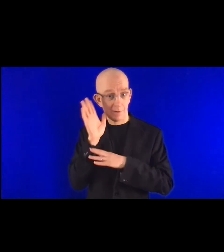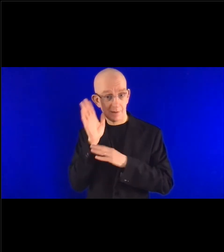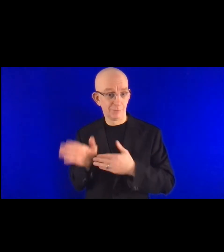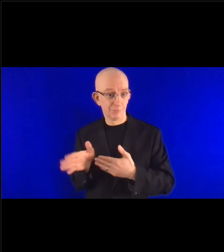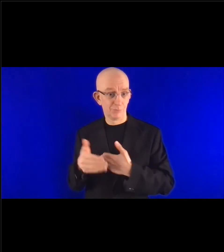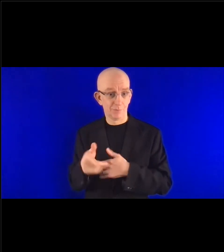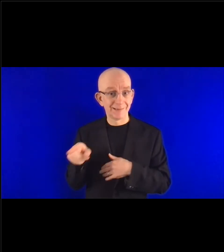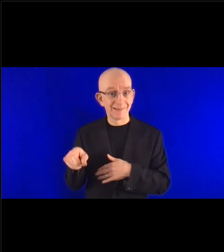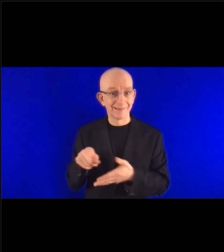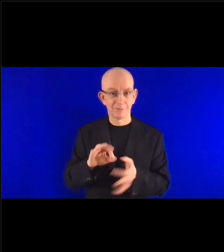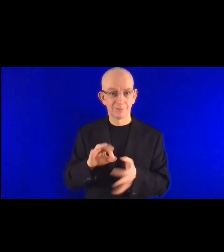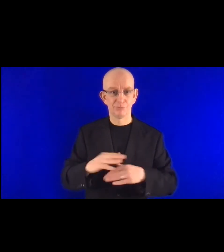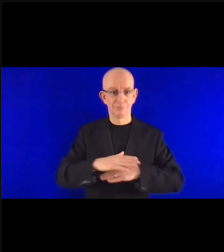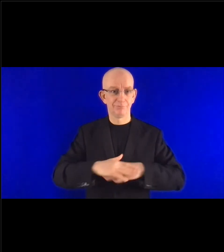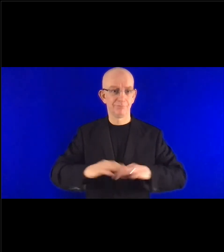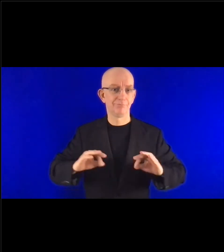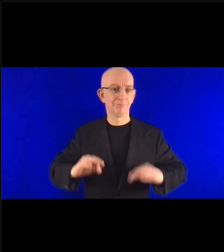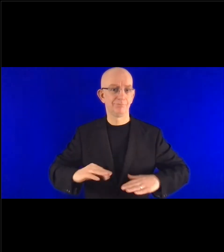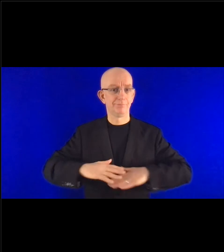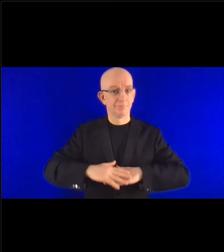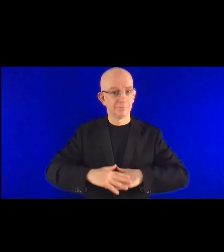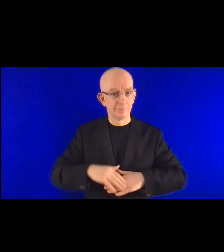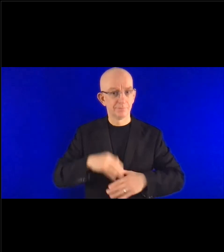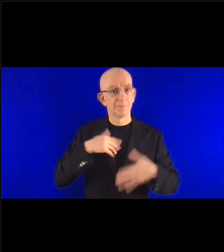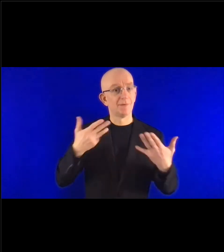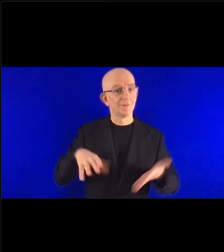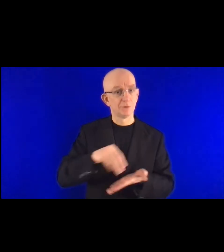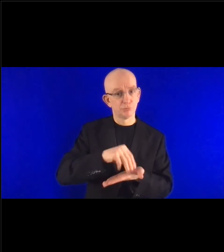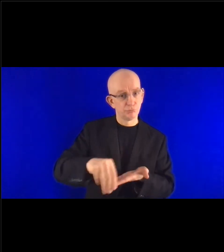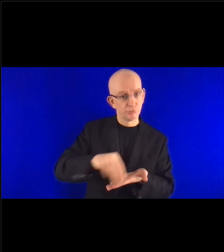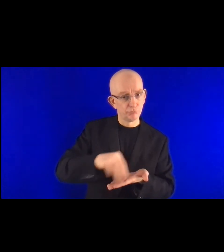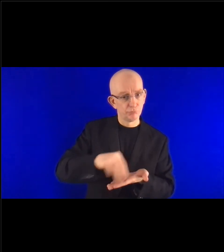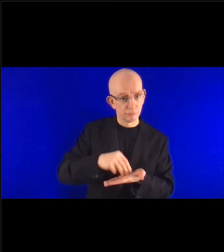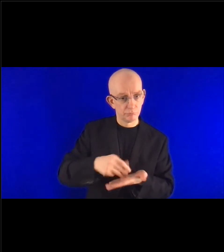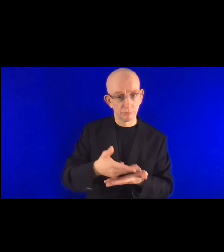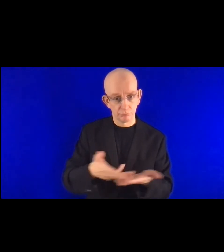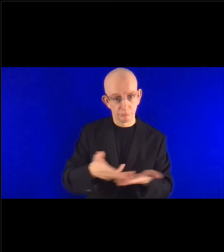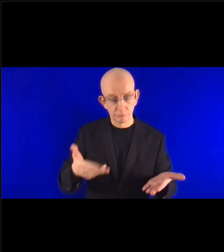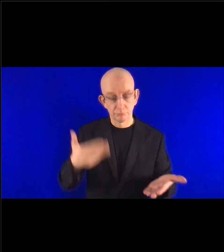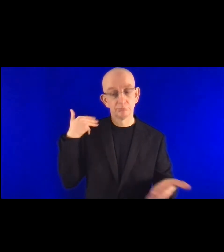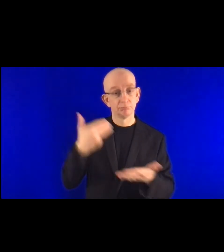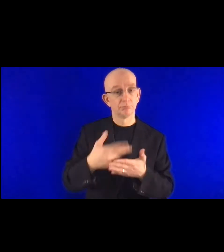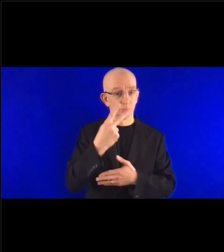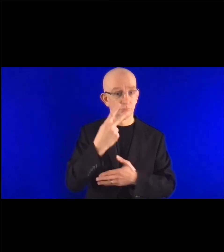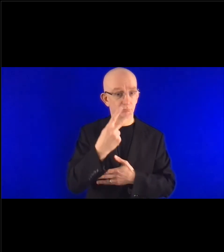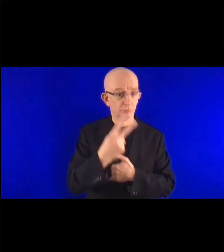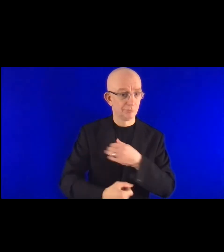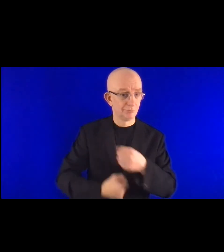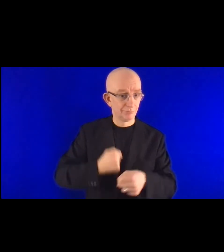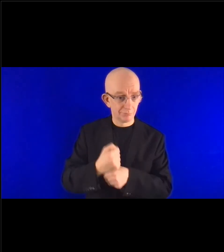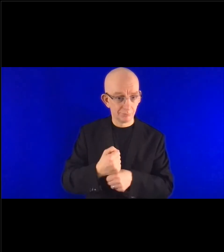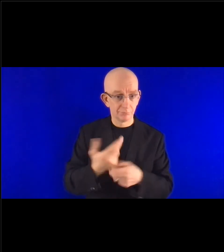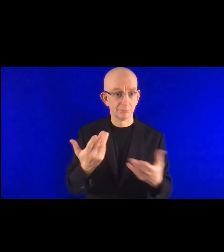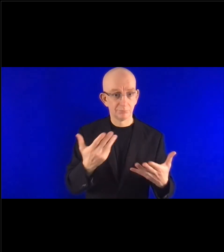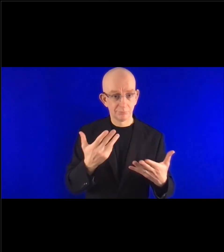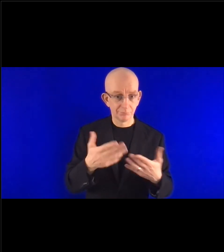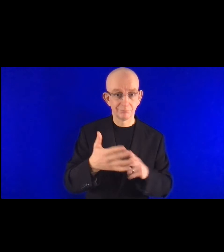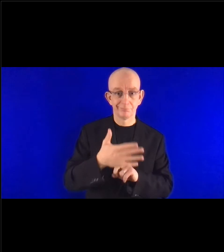and disabled people all around the world have had their own pandemic waves, specific moments in which we are